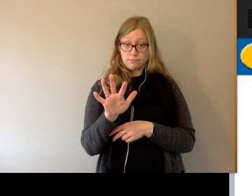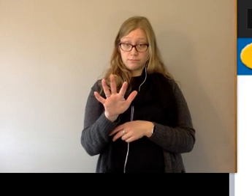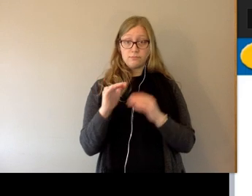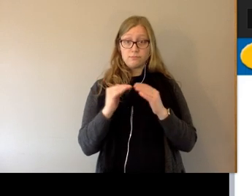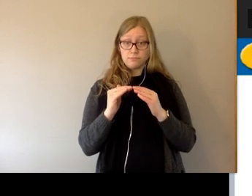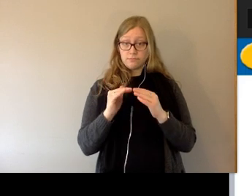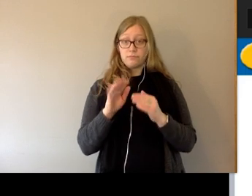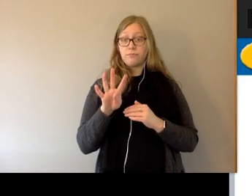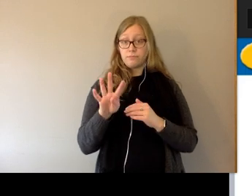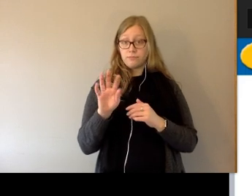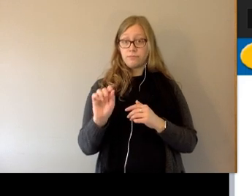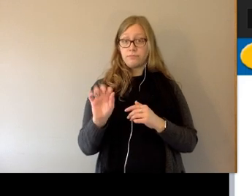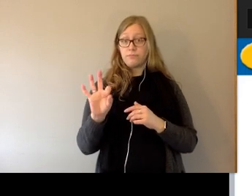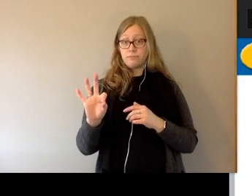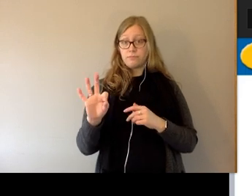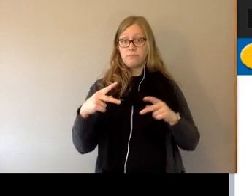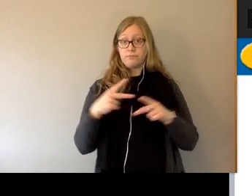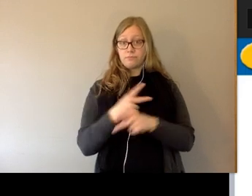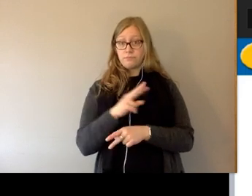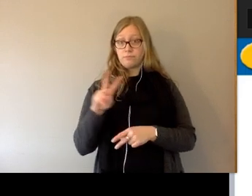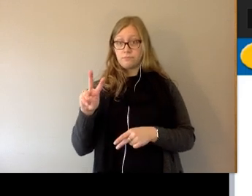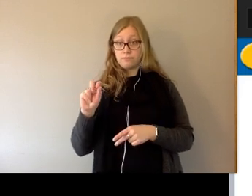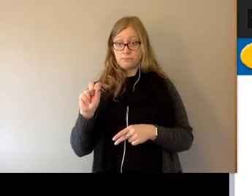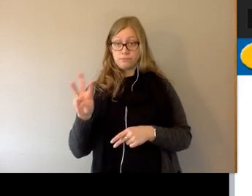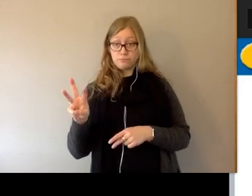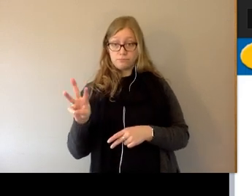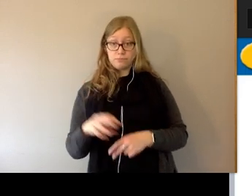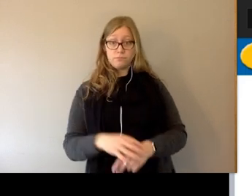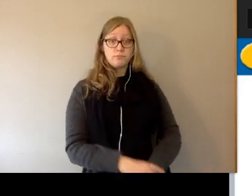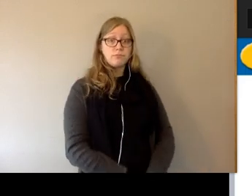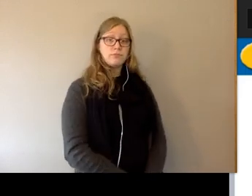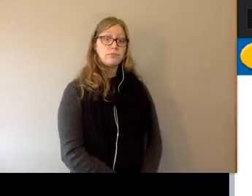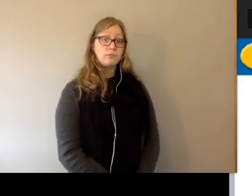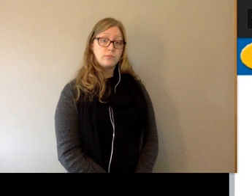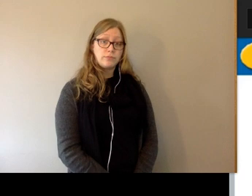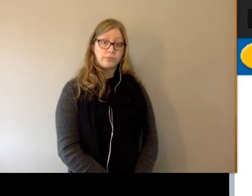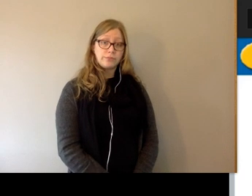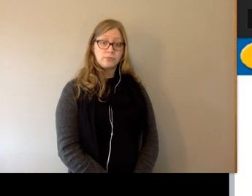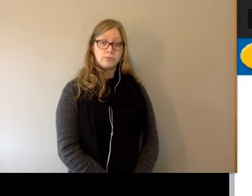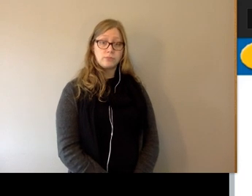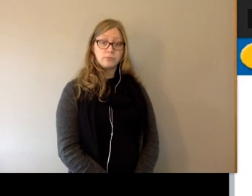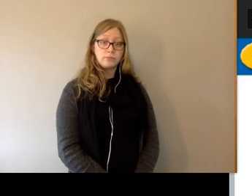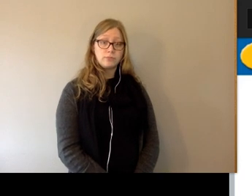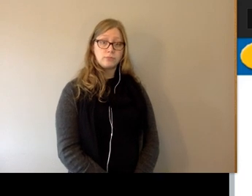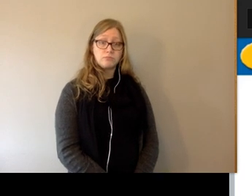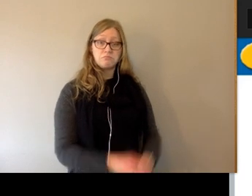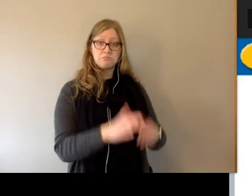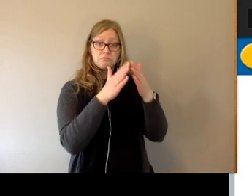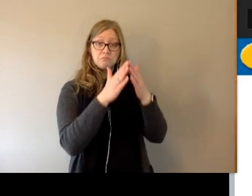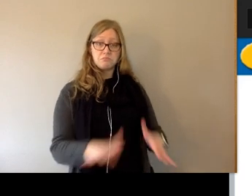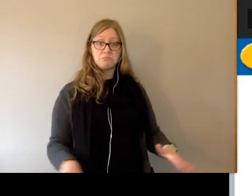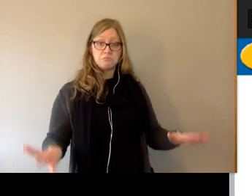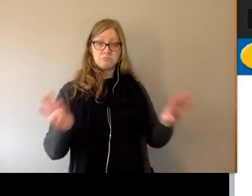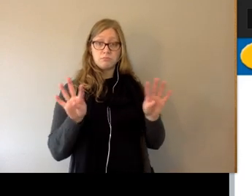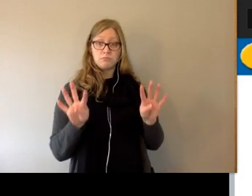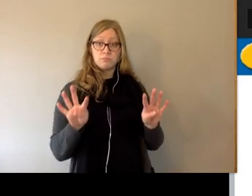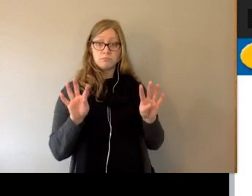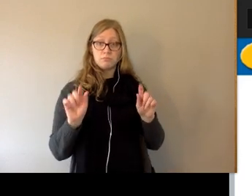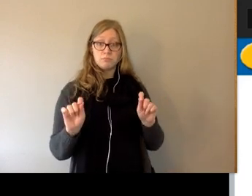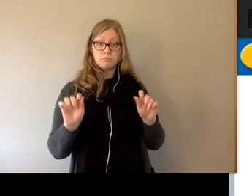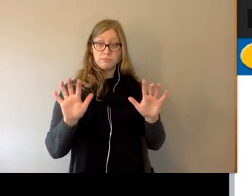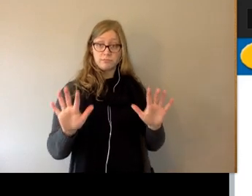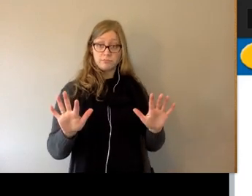equals 4.9 times 2.6. And then I'm going to divide by 4.5. So the length